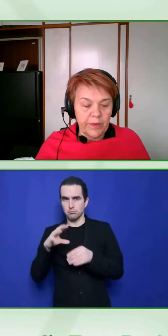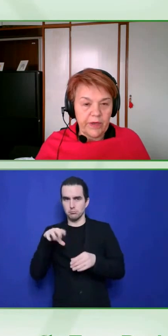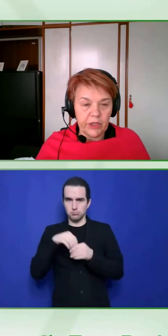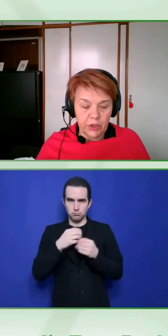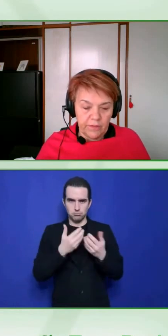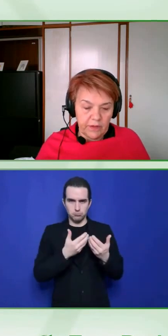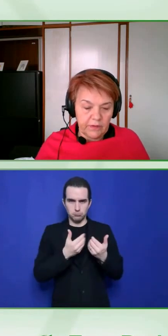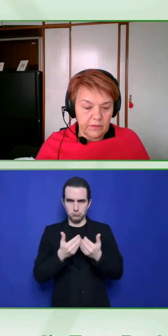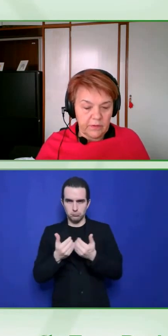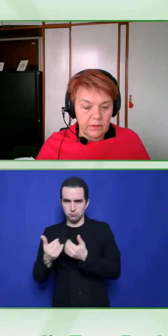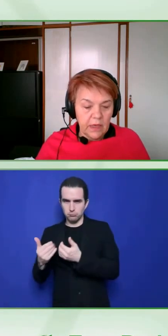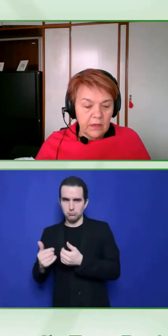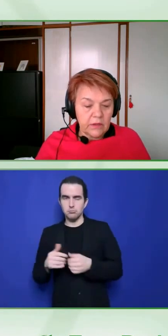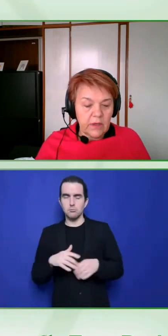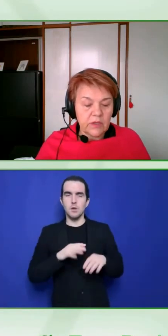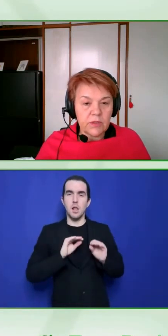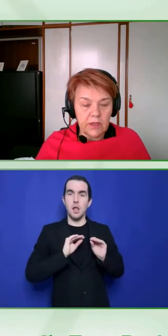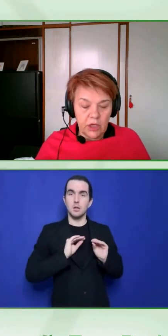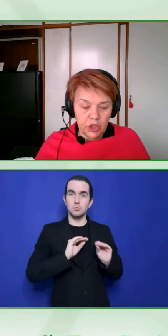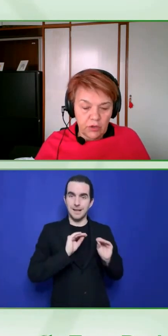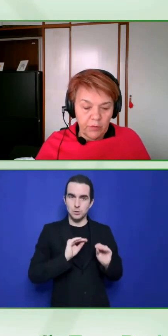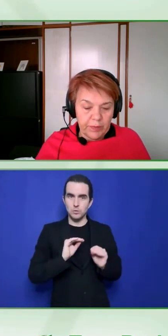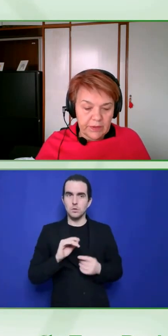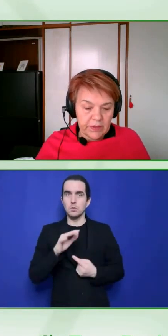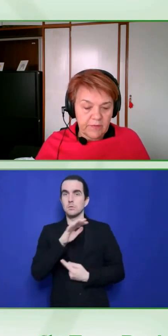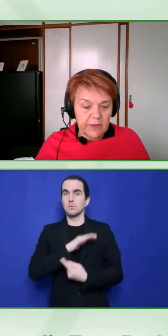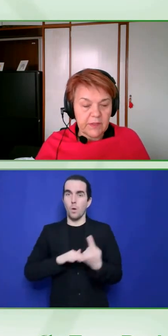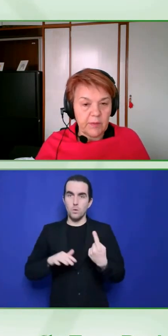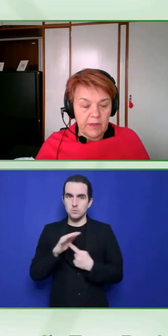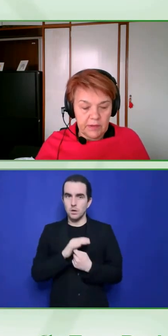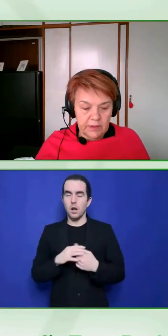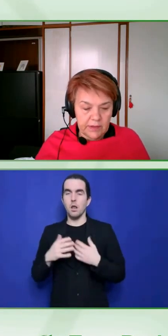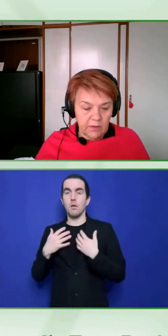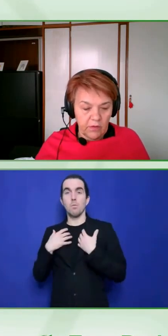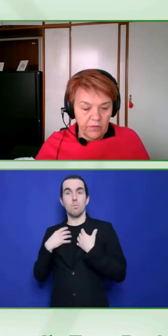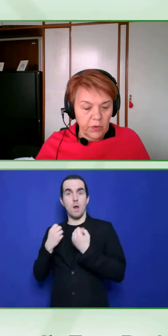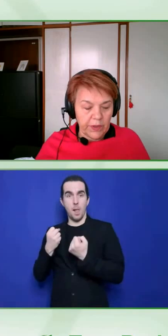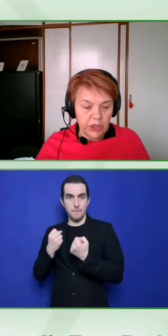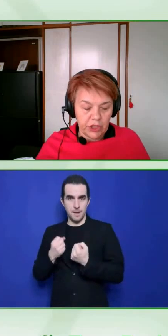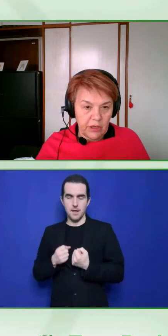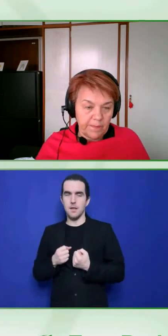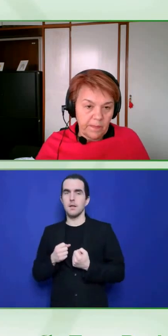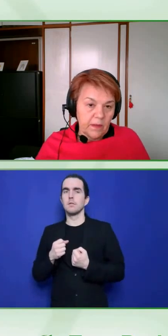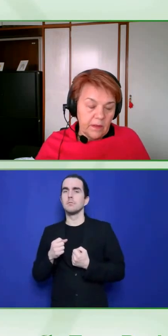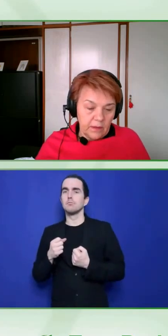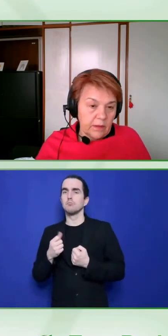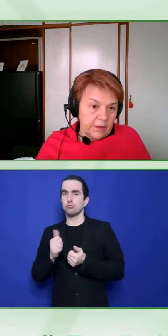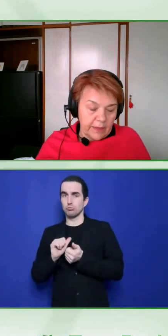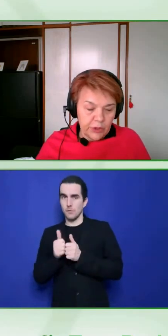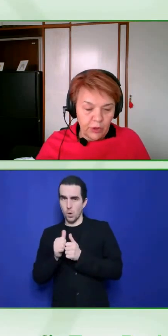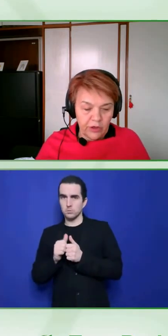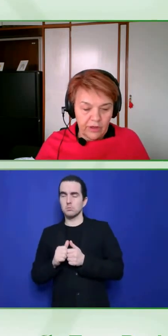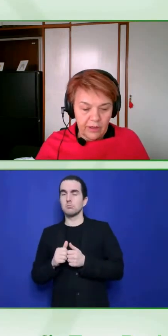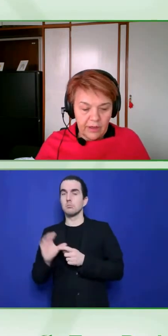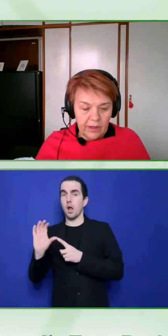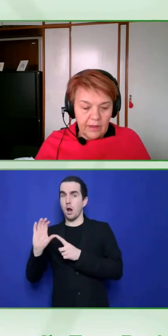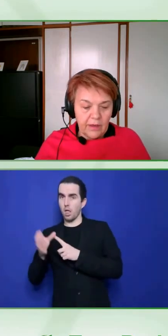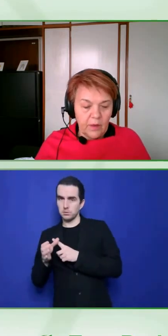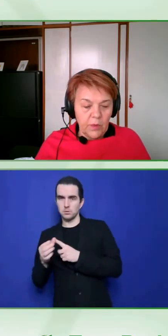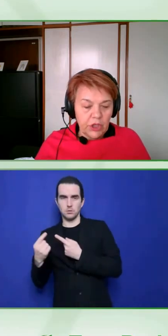in cooperation with the Association of Persons with Disabilities of Croatia, named